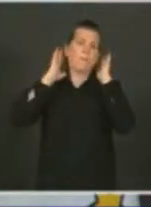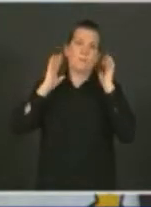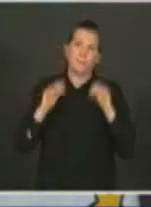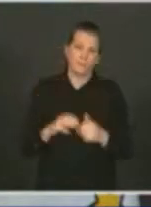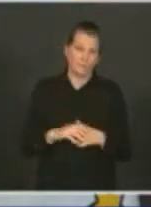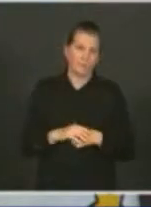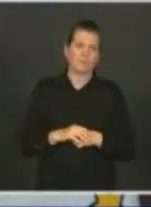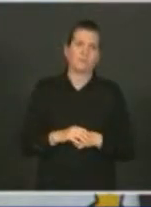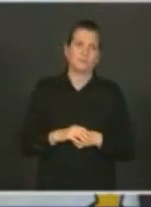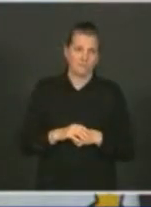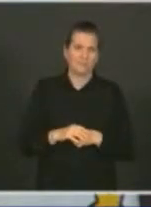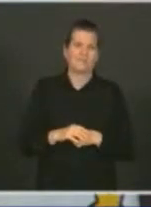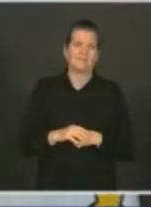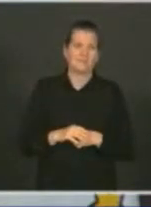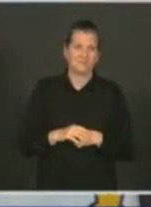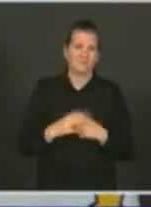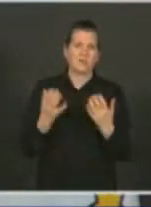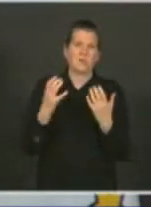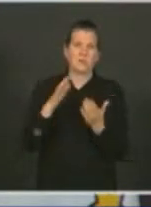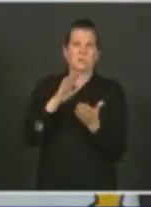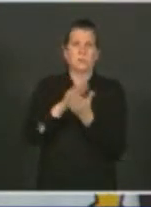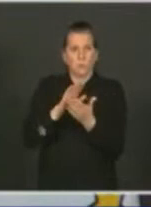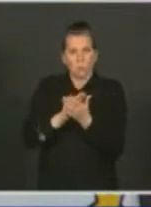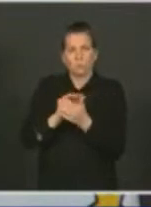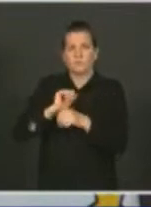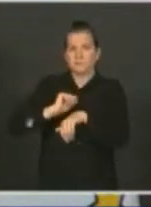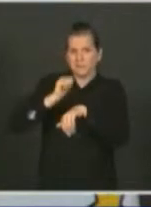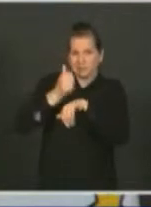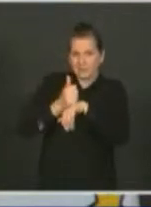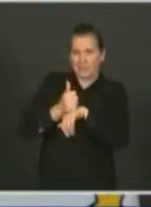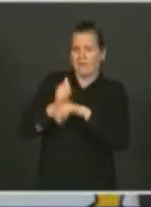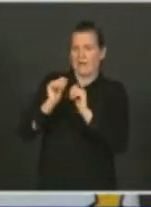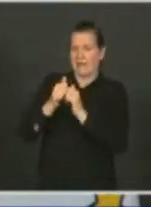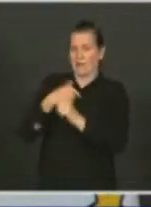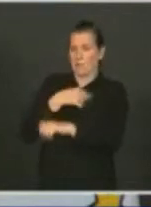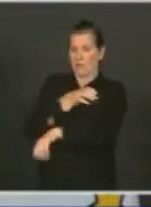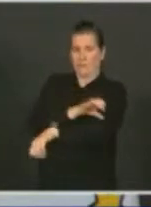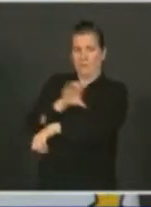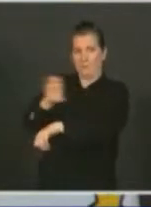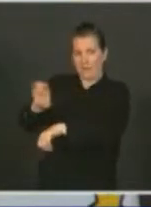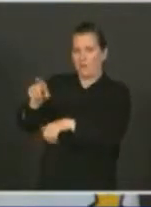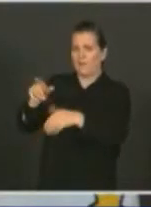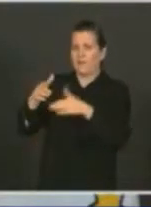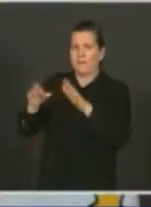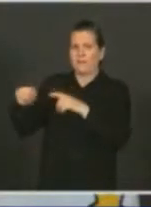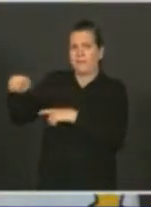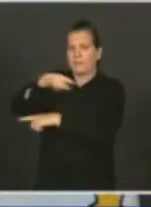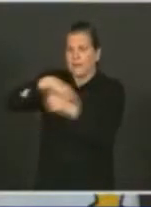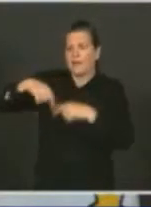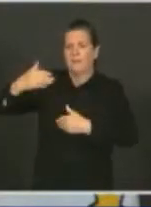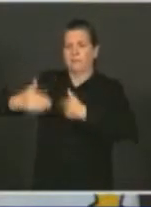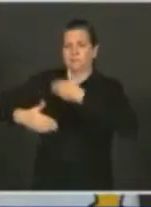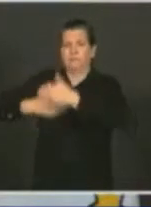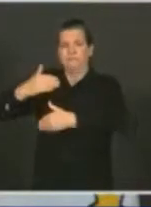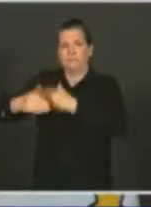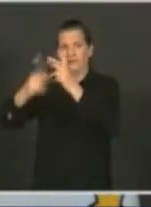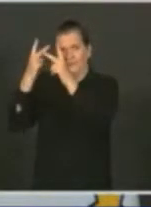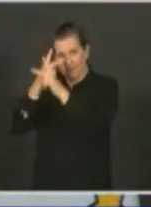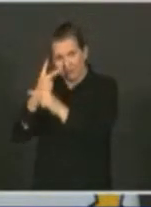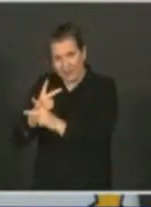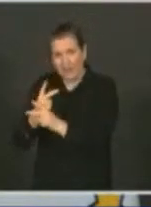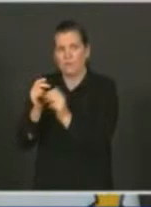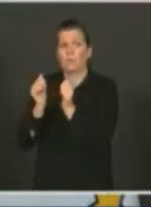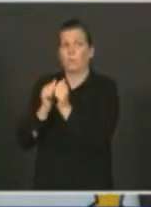the schools have some more ability to move faster, in coordination with the Department of Health.